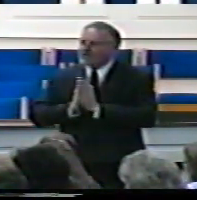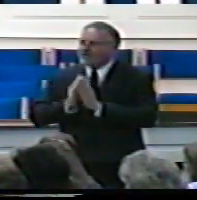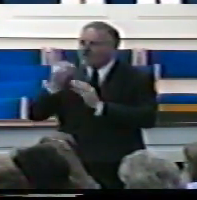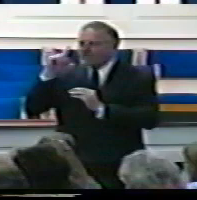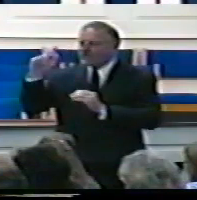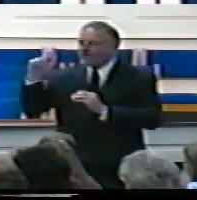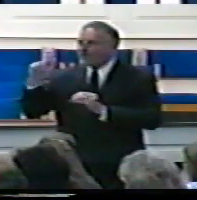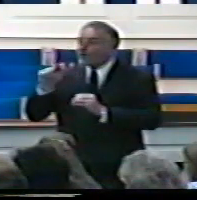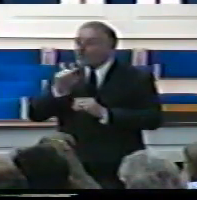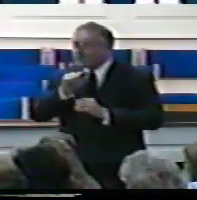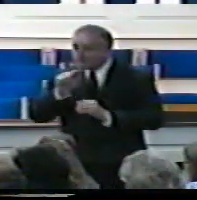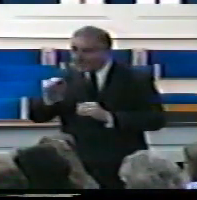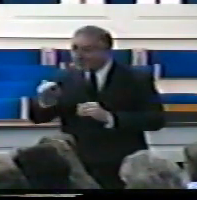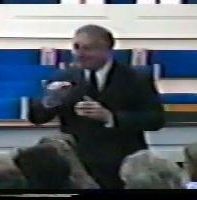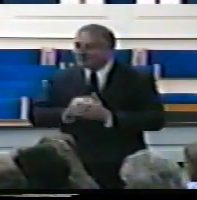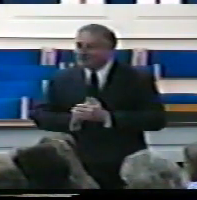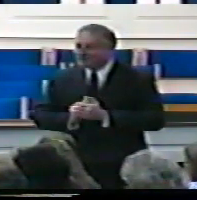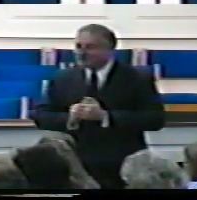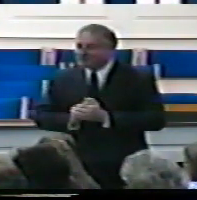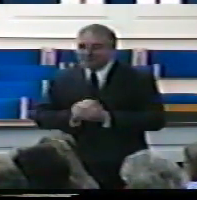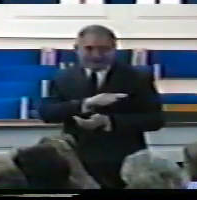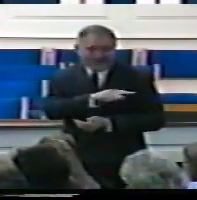praying for you.